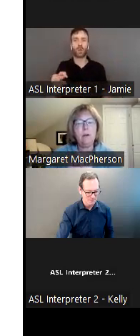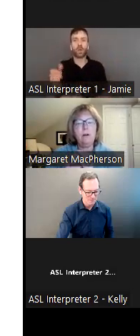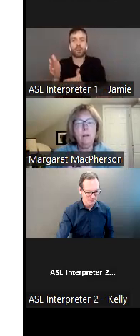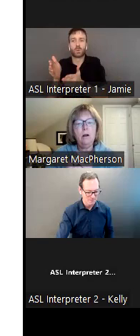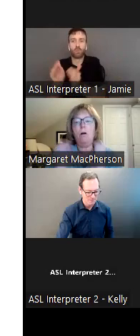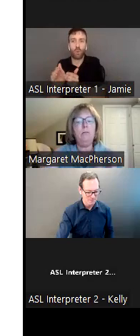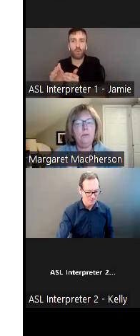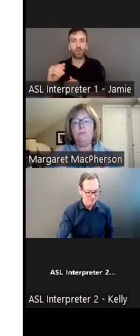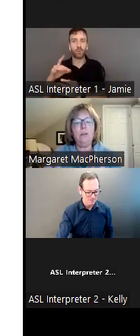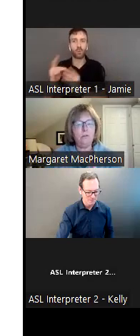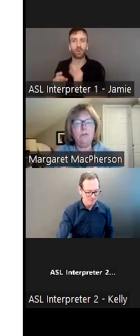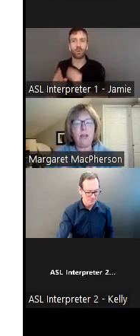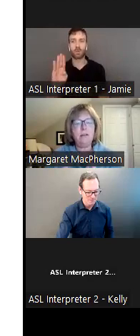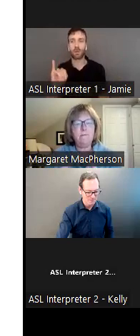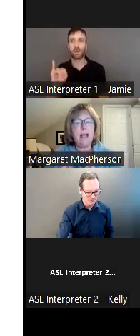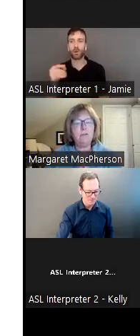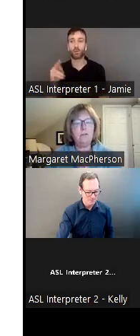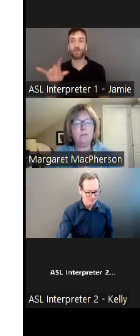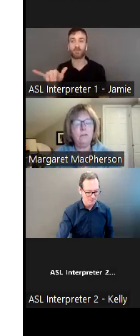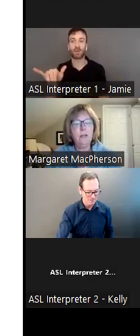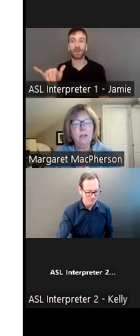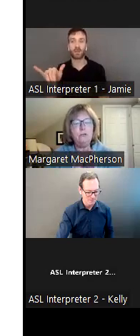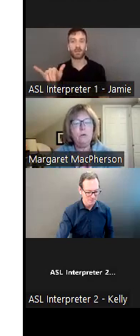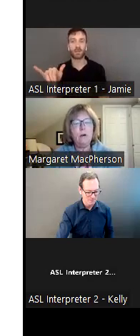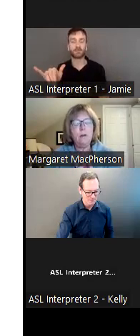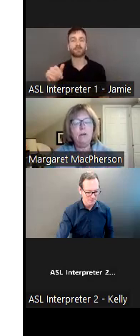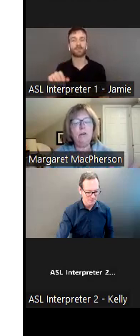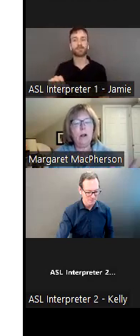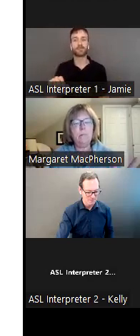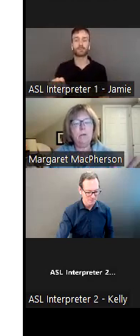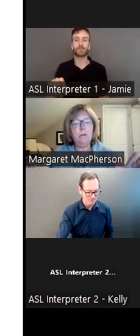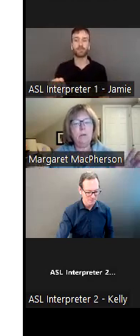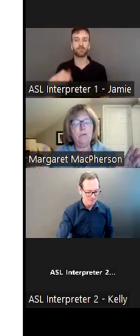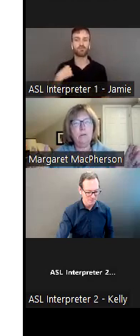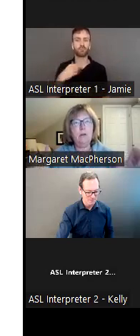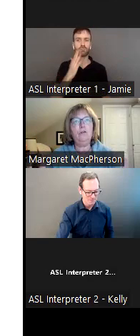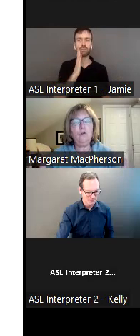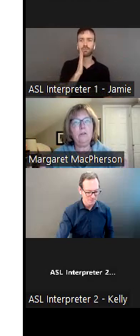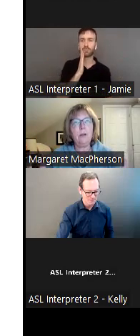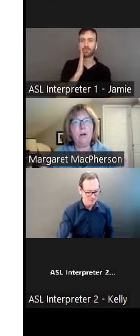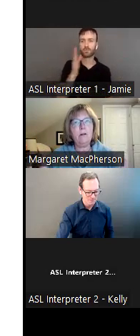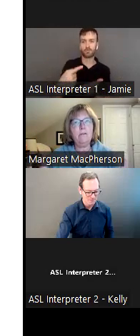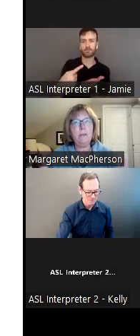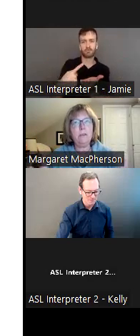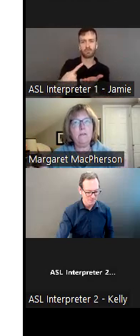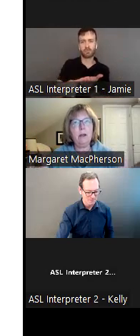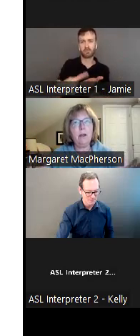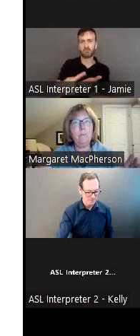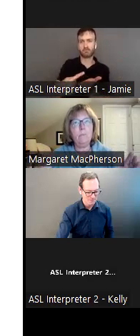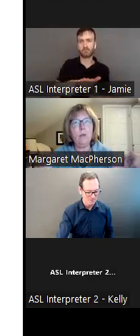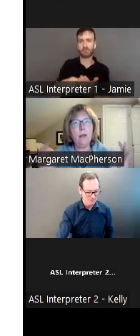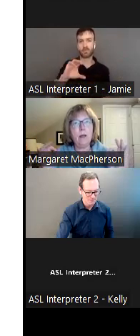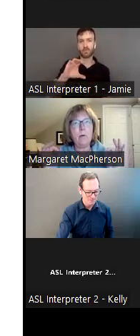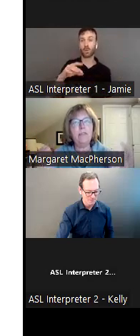based on all of those intersecting factors. So I'm going to talk about the sort of how the choice biography,